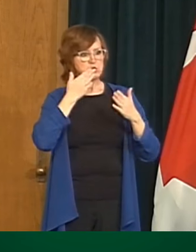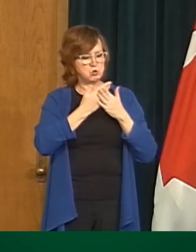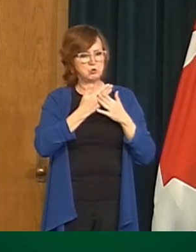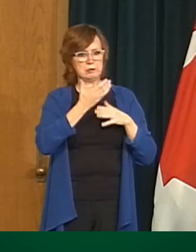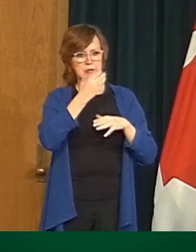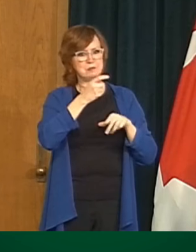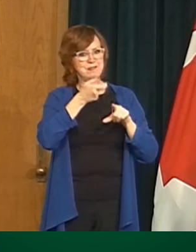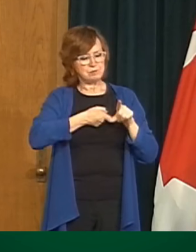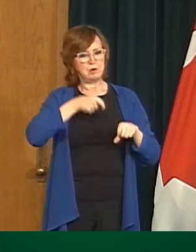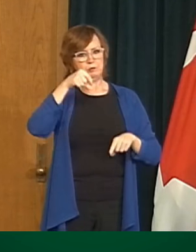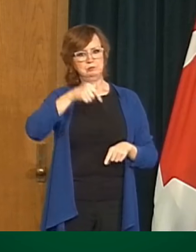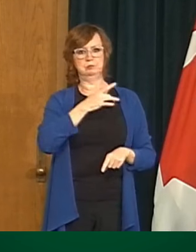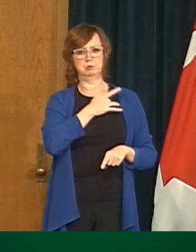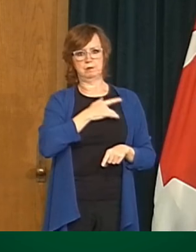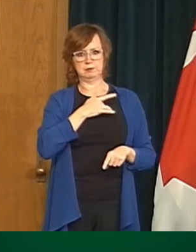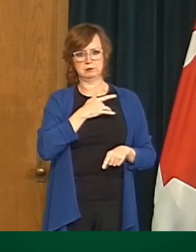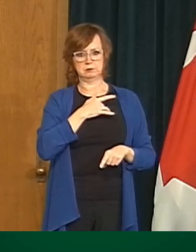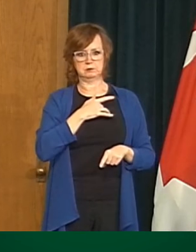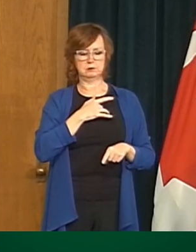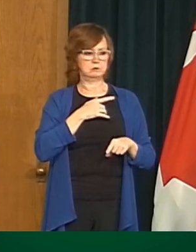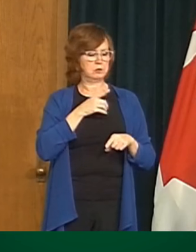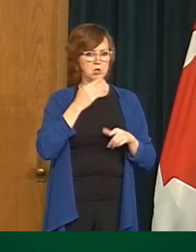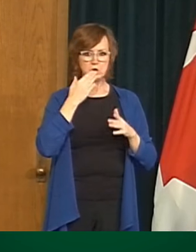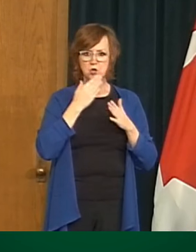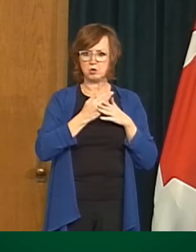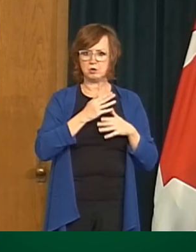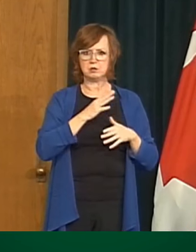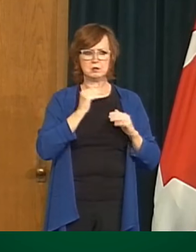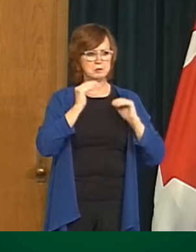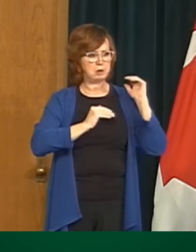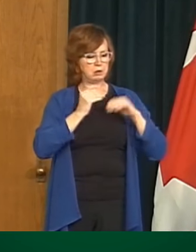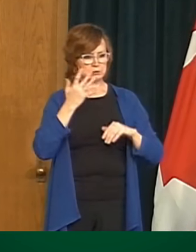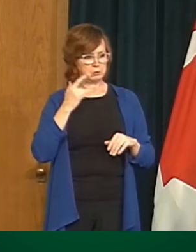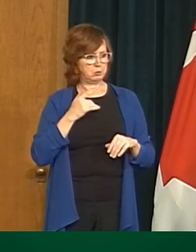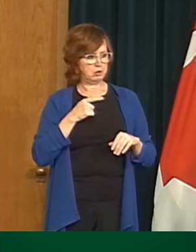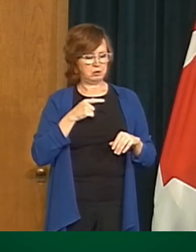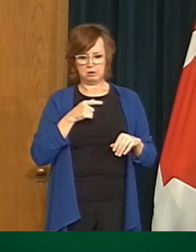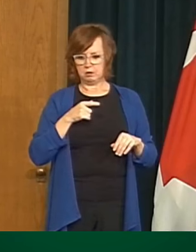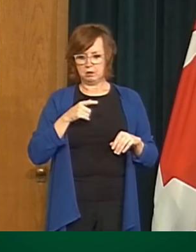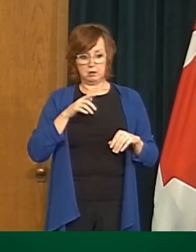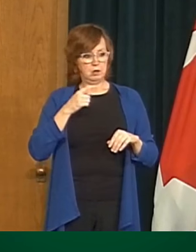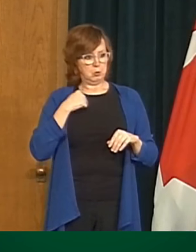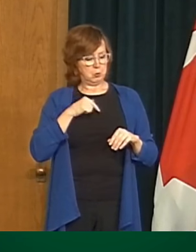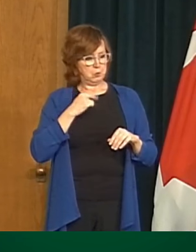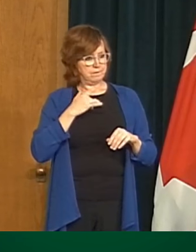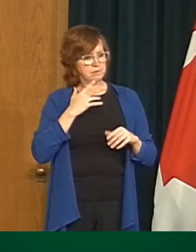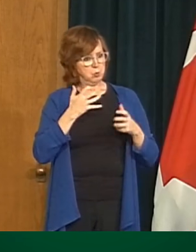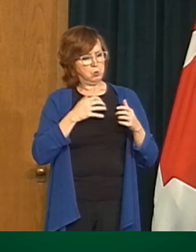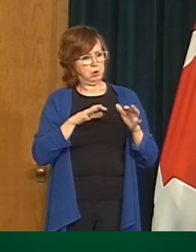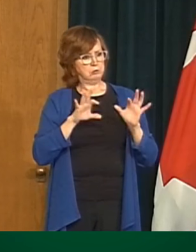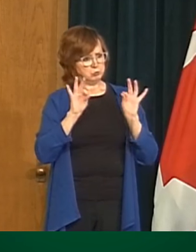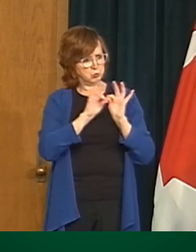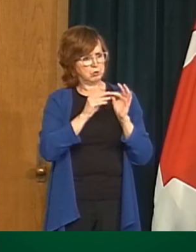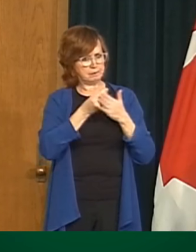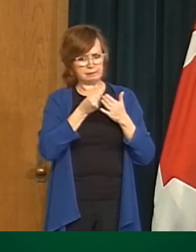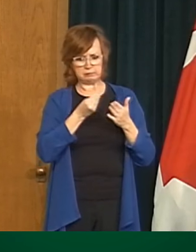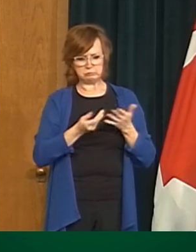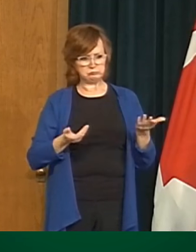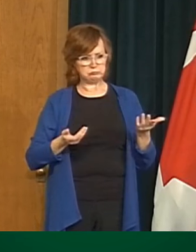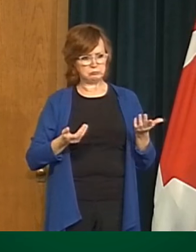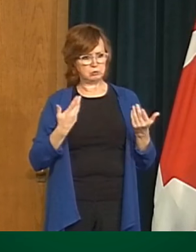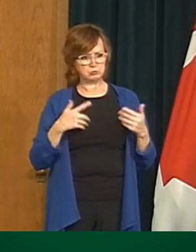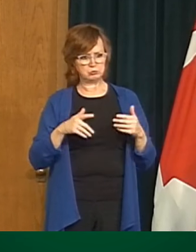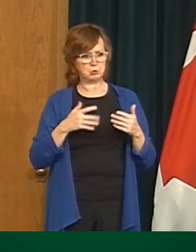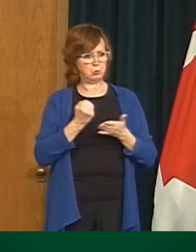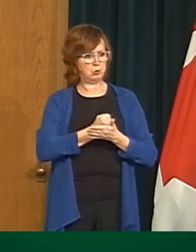that we are getting access to a competitive bidding environment, if you will, and ensuring that we are getting the maximum return on investment